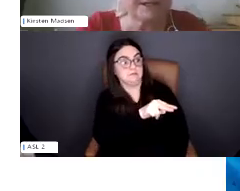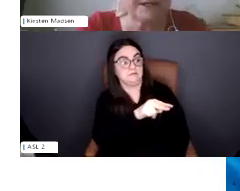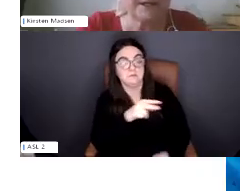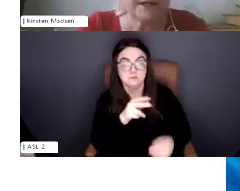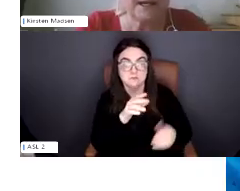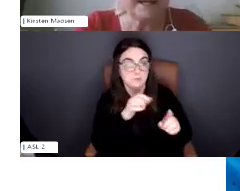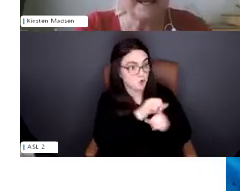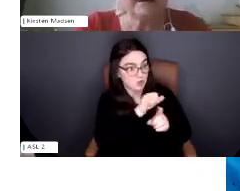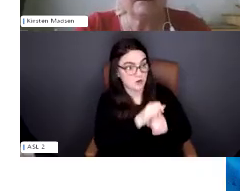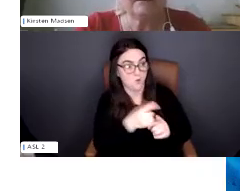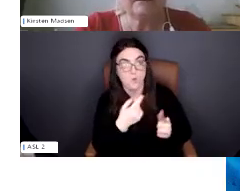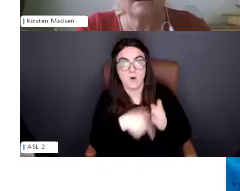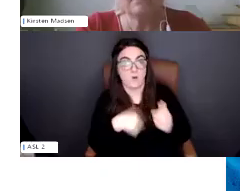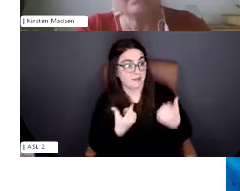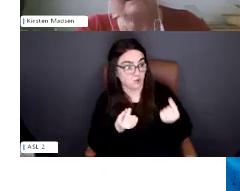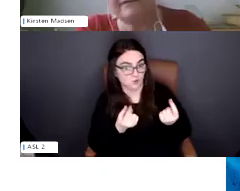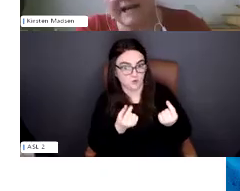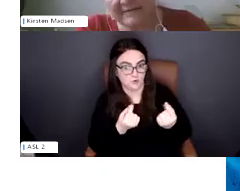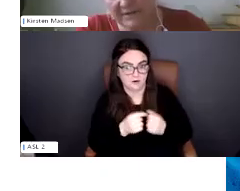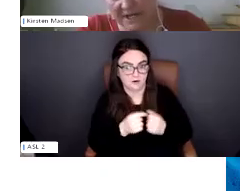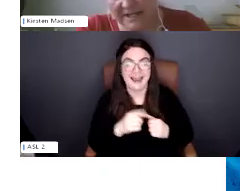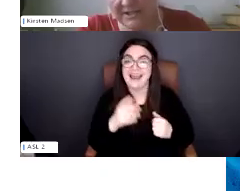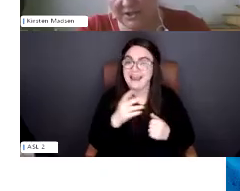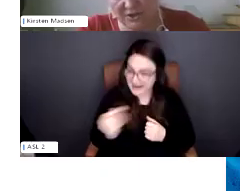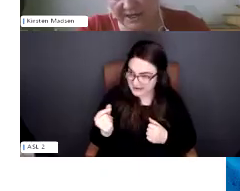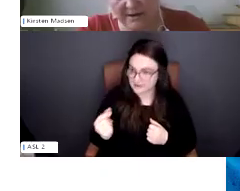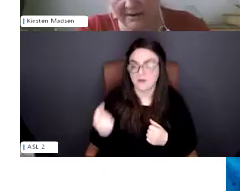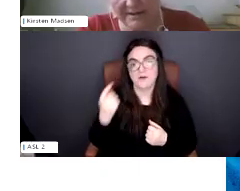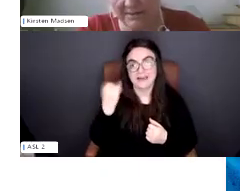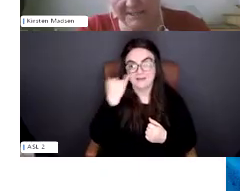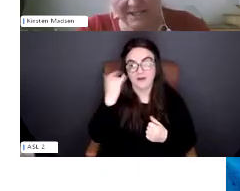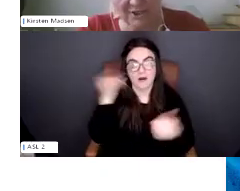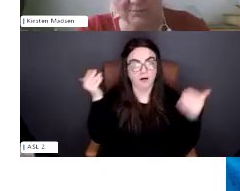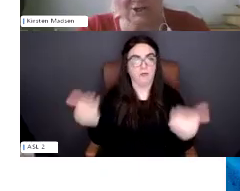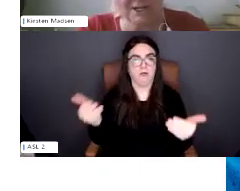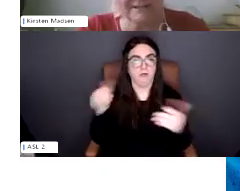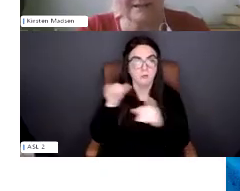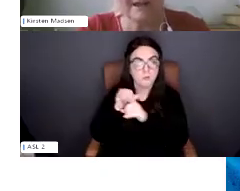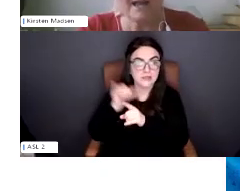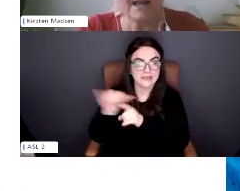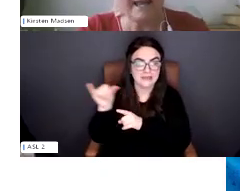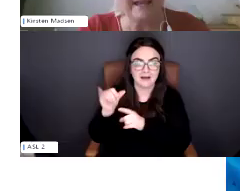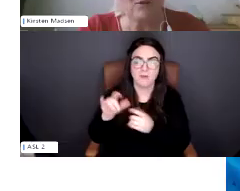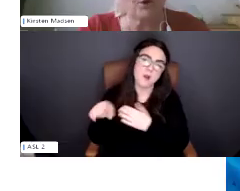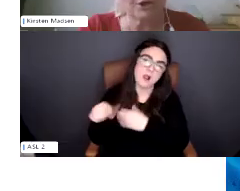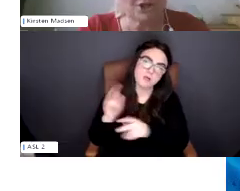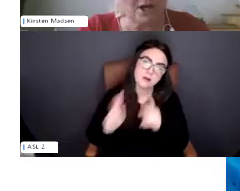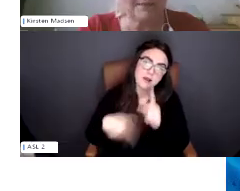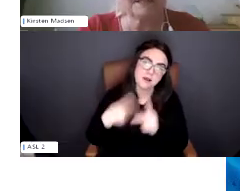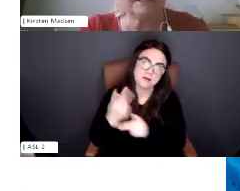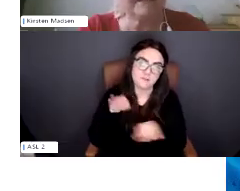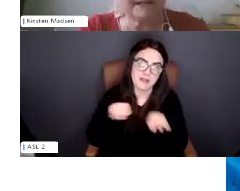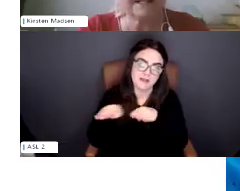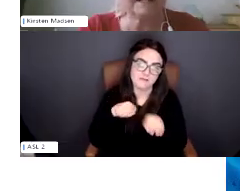behaviors. Now, we never advertised during our implementation project a